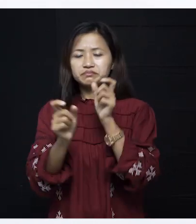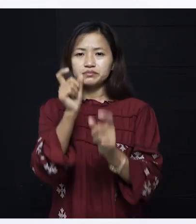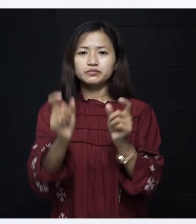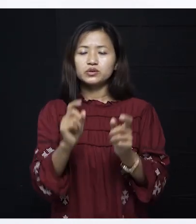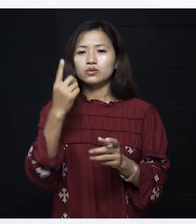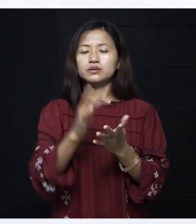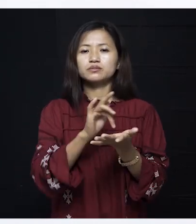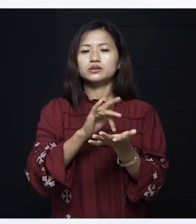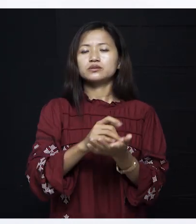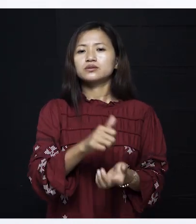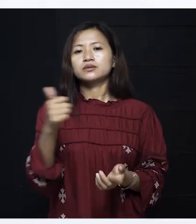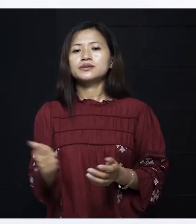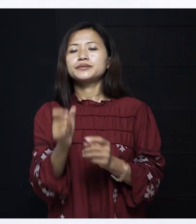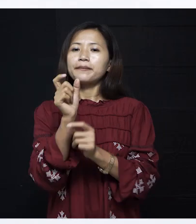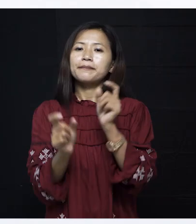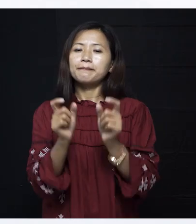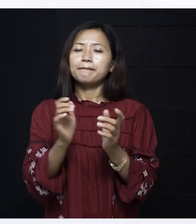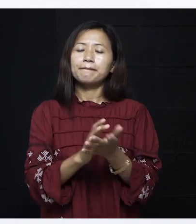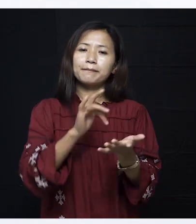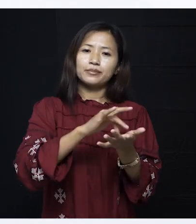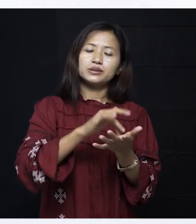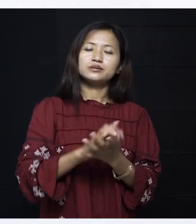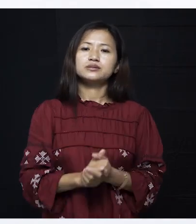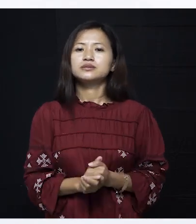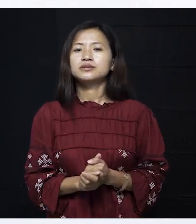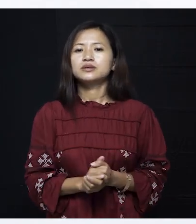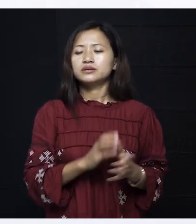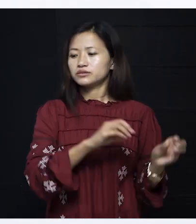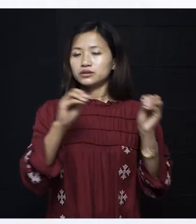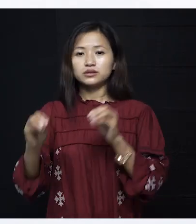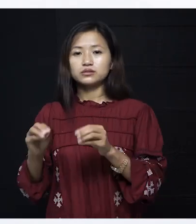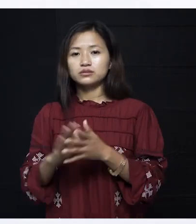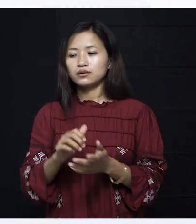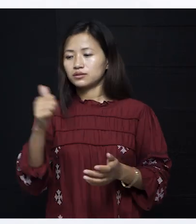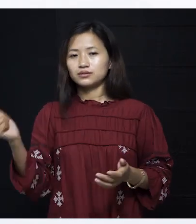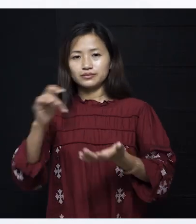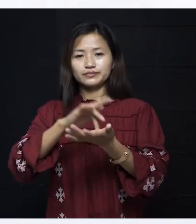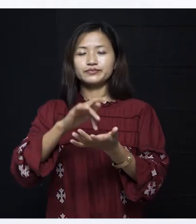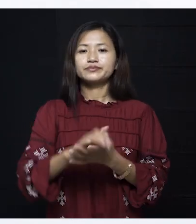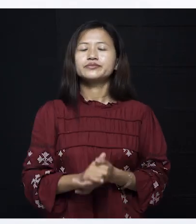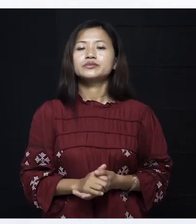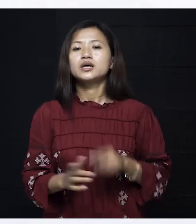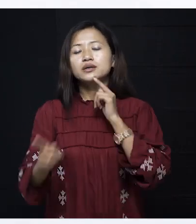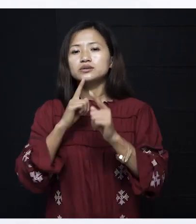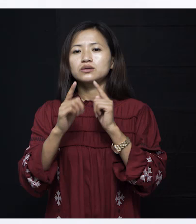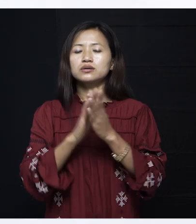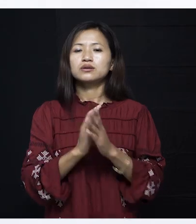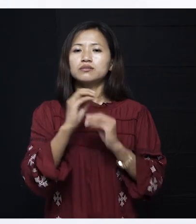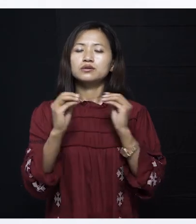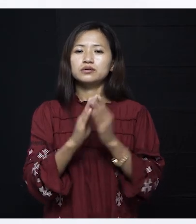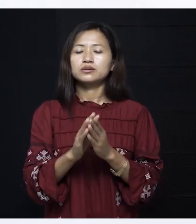one place to another place. Okay, why they decide or they migrate to other places. Now, when we talk about